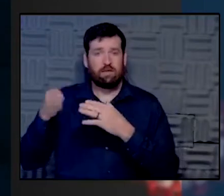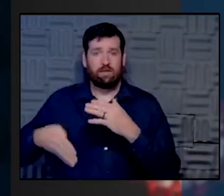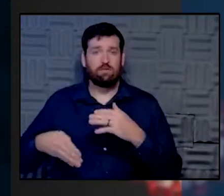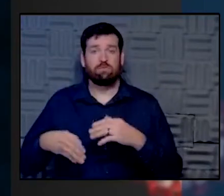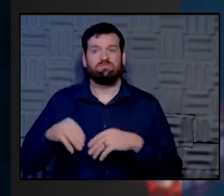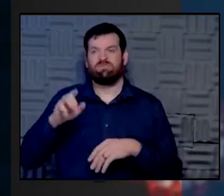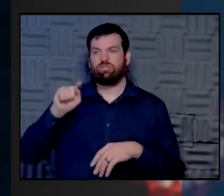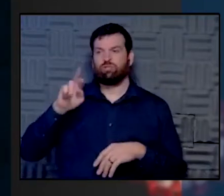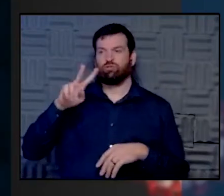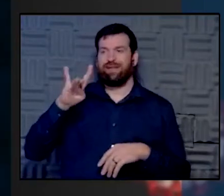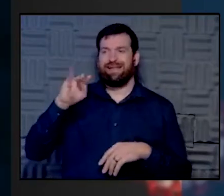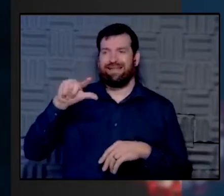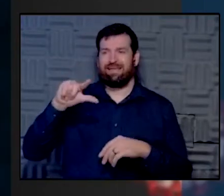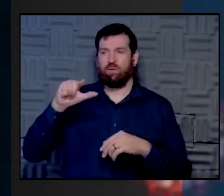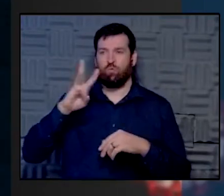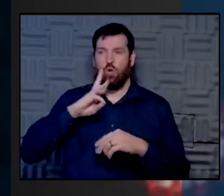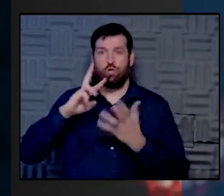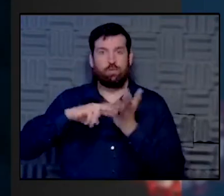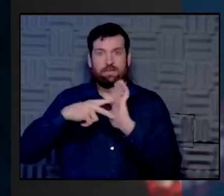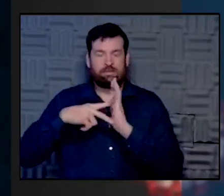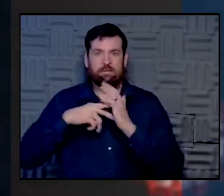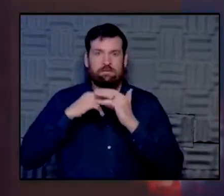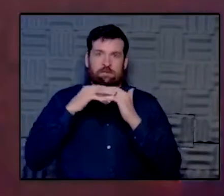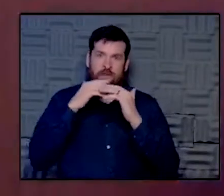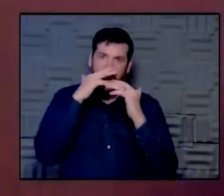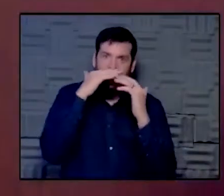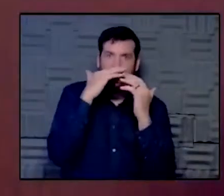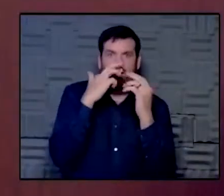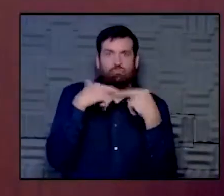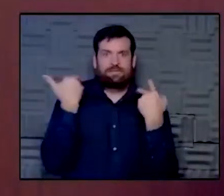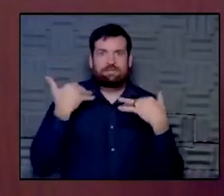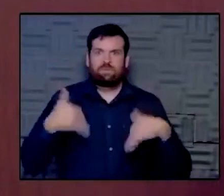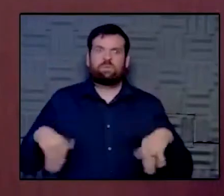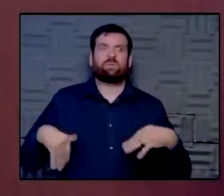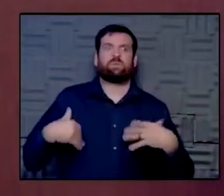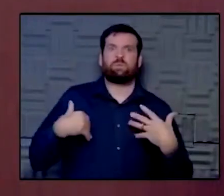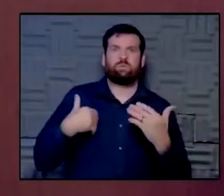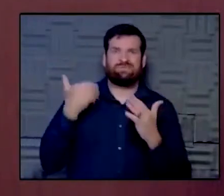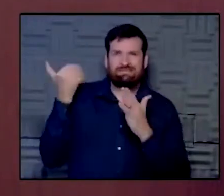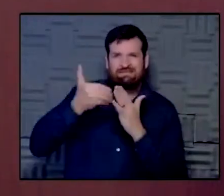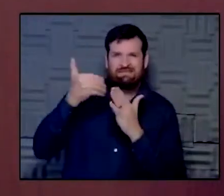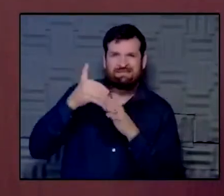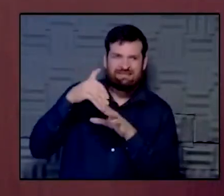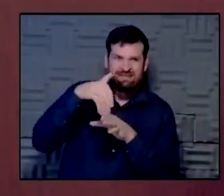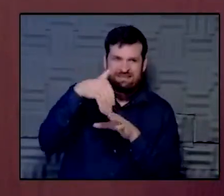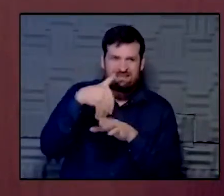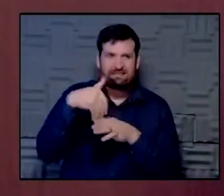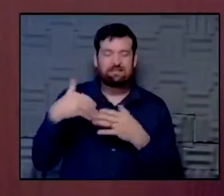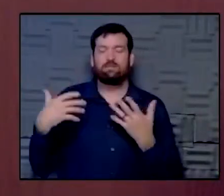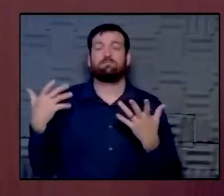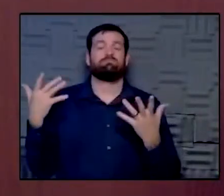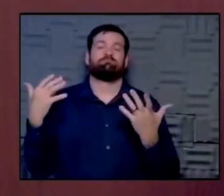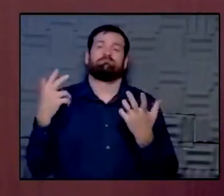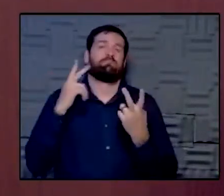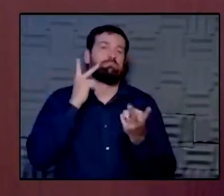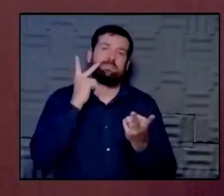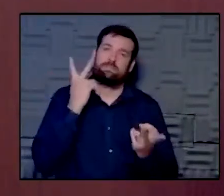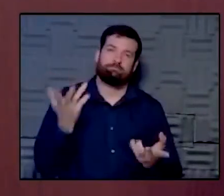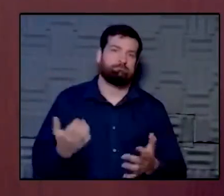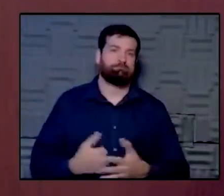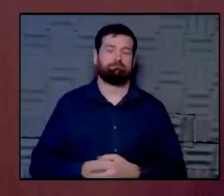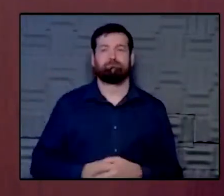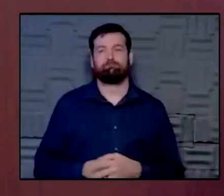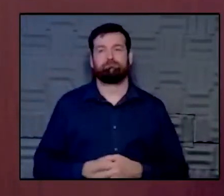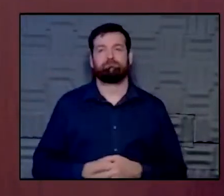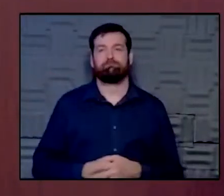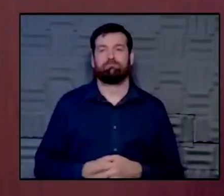that. Unfortunately, I think we're going to wait. We're going to have to wait and see what happens here. Again, to the point earlier, the